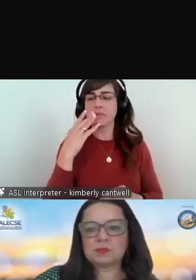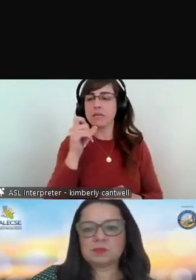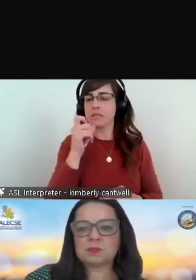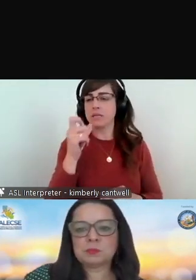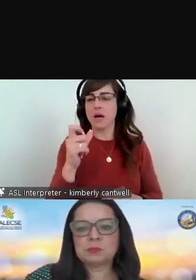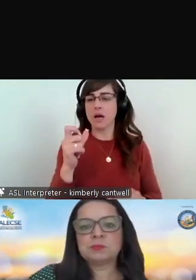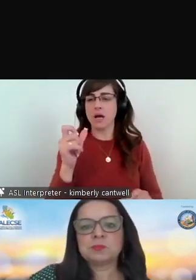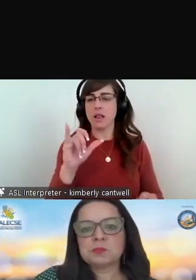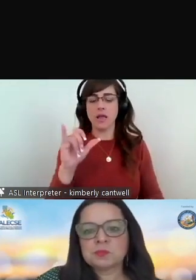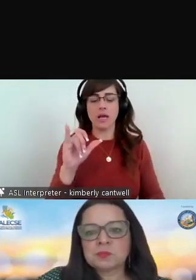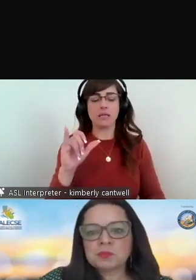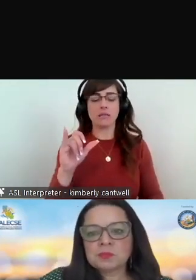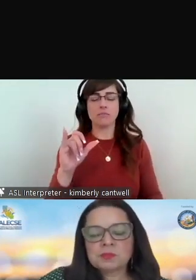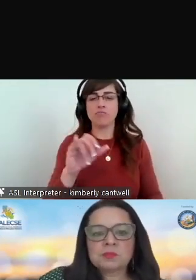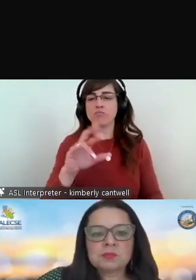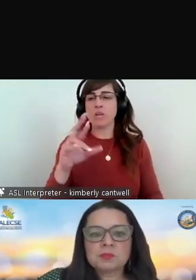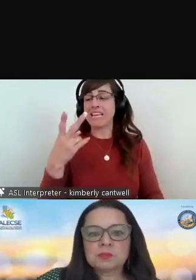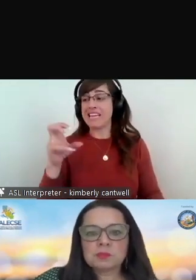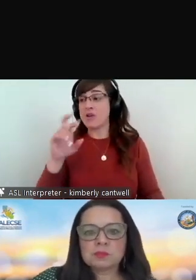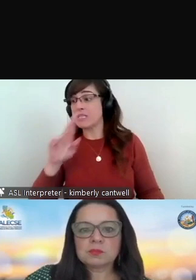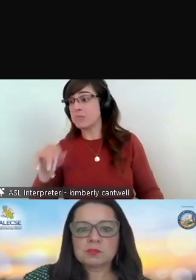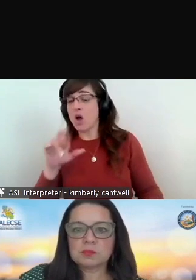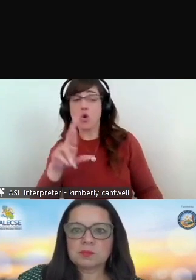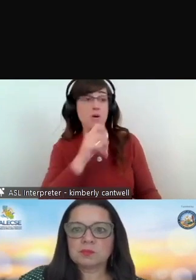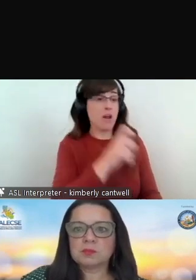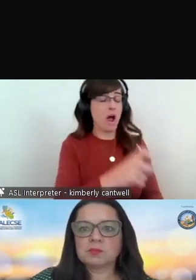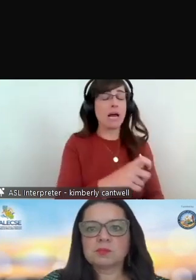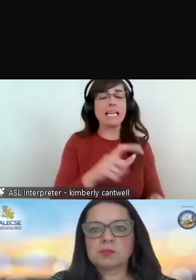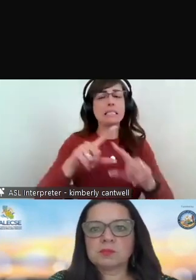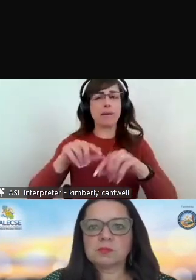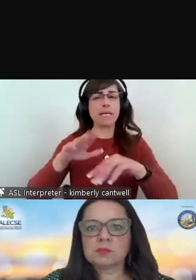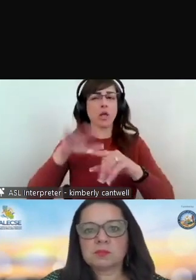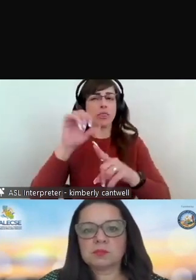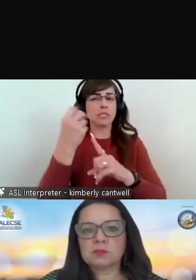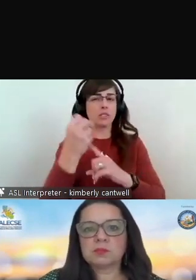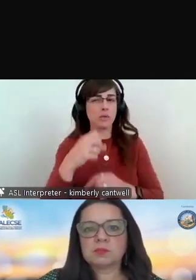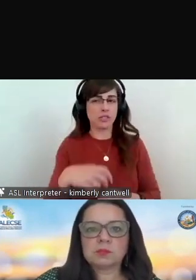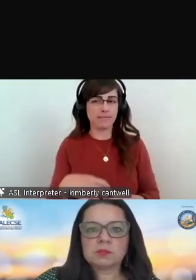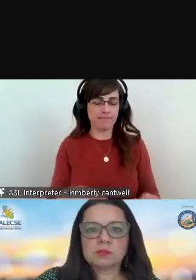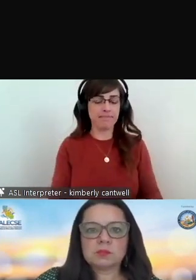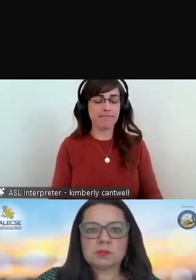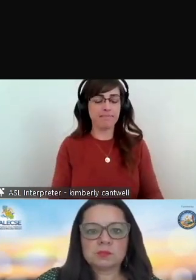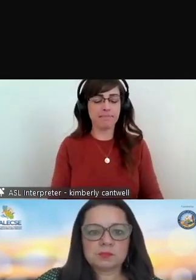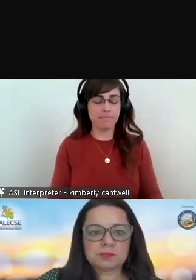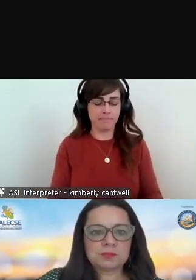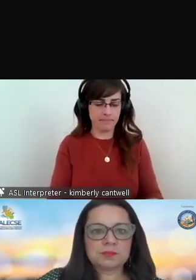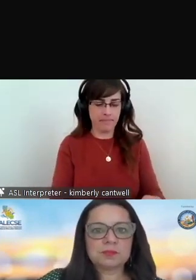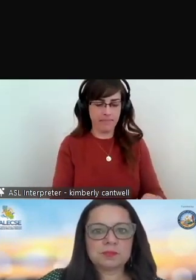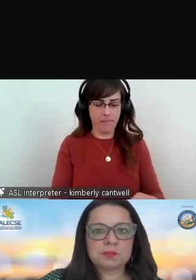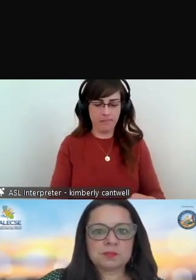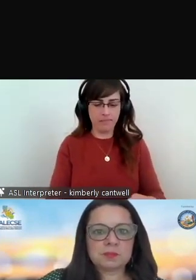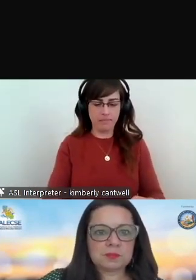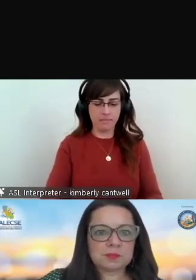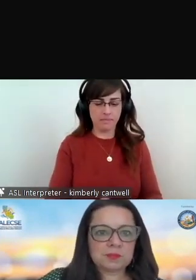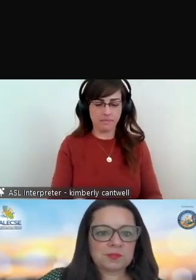not like he responds or he doesn't respond, right? It depends on the context a little bit.